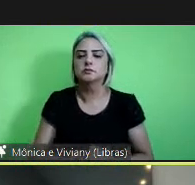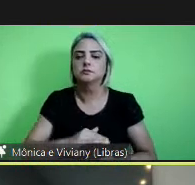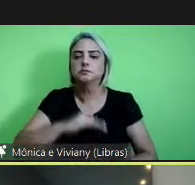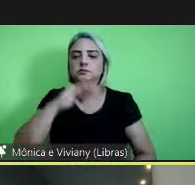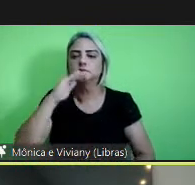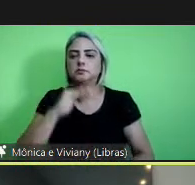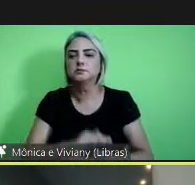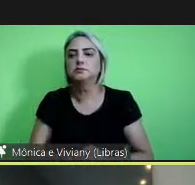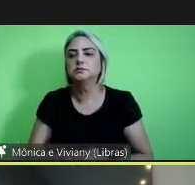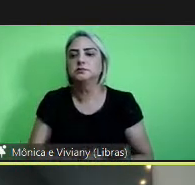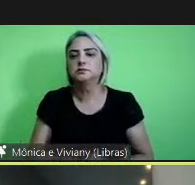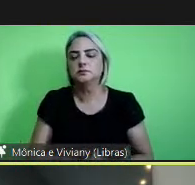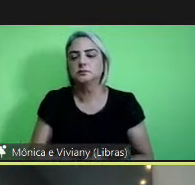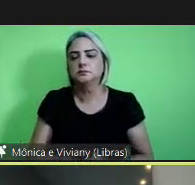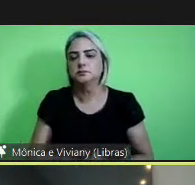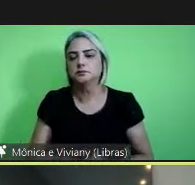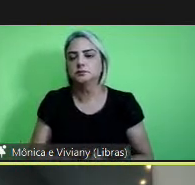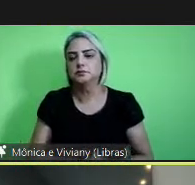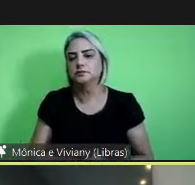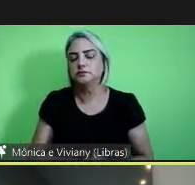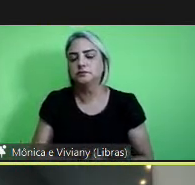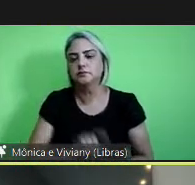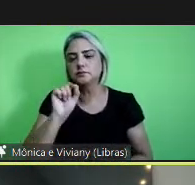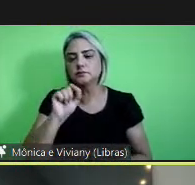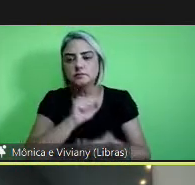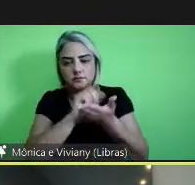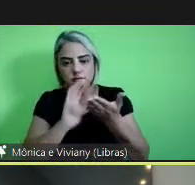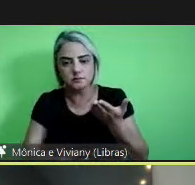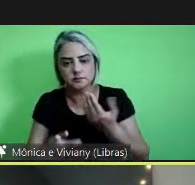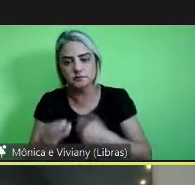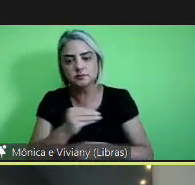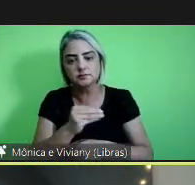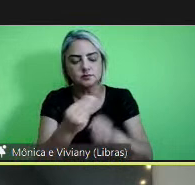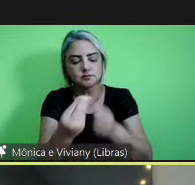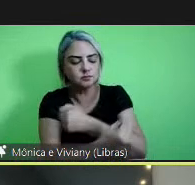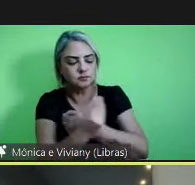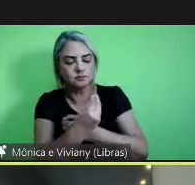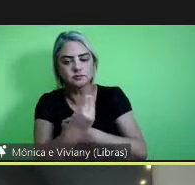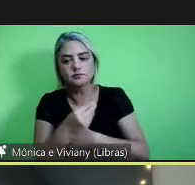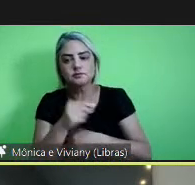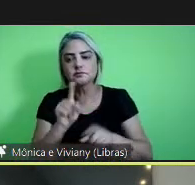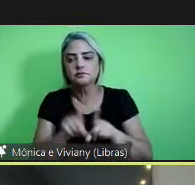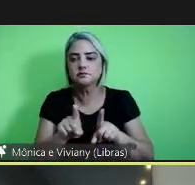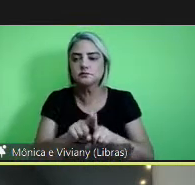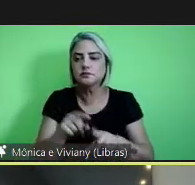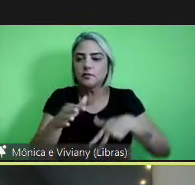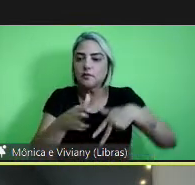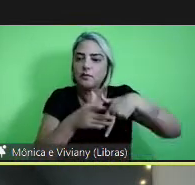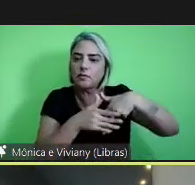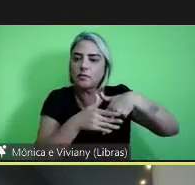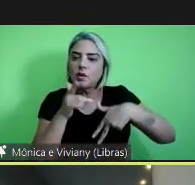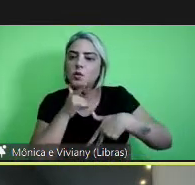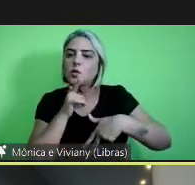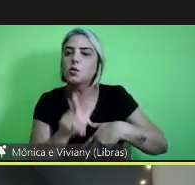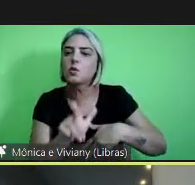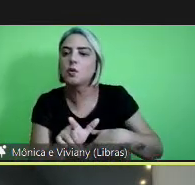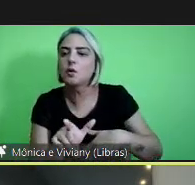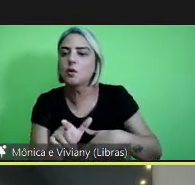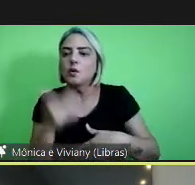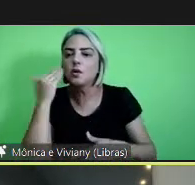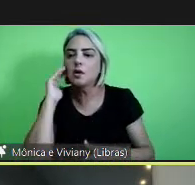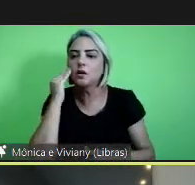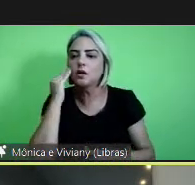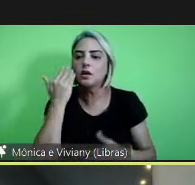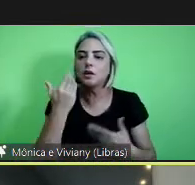we won't have enough people to do this, considering the number of people. And actions of